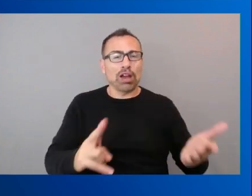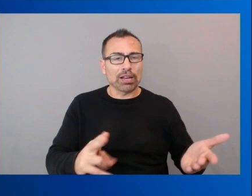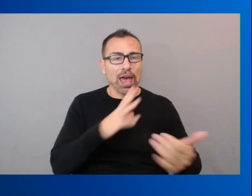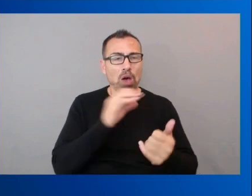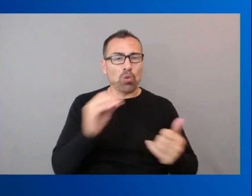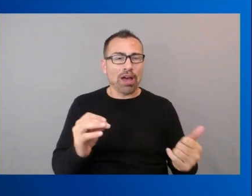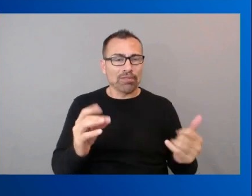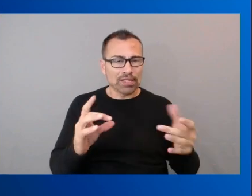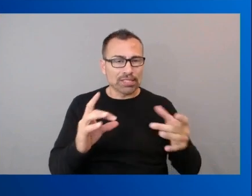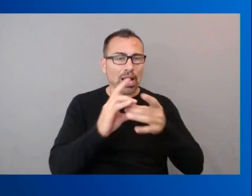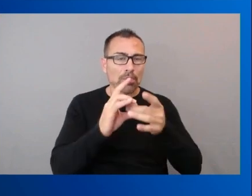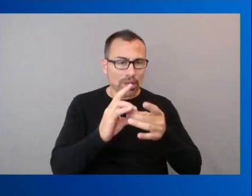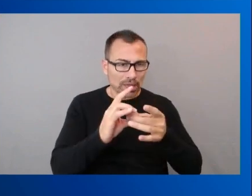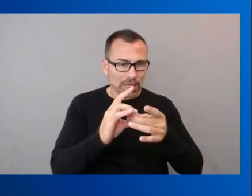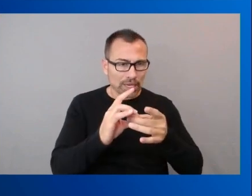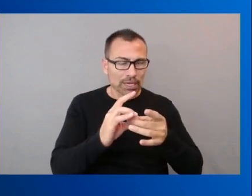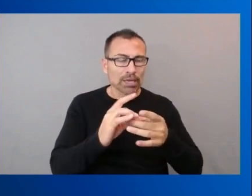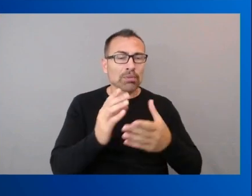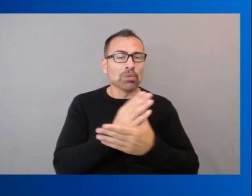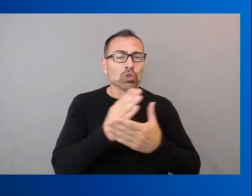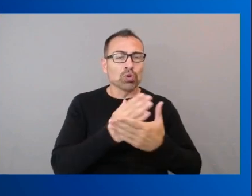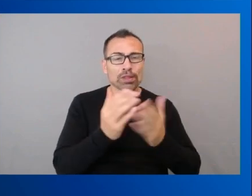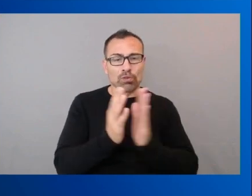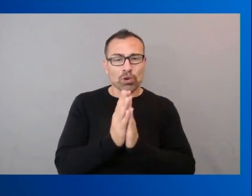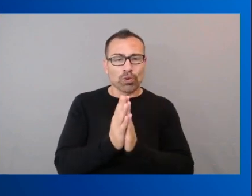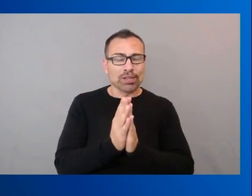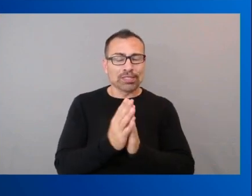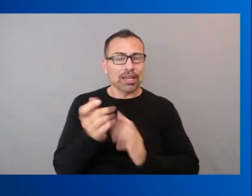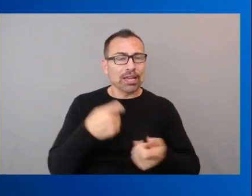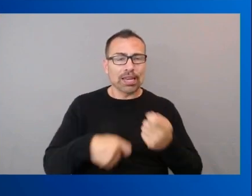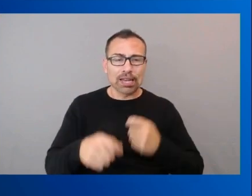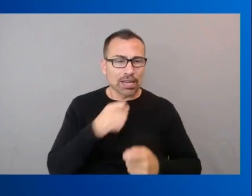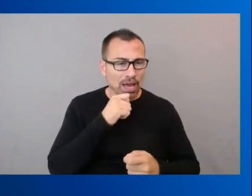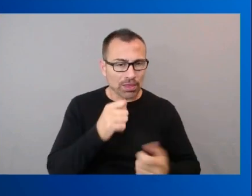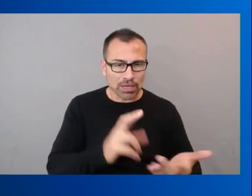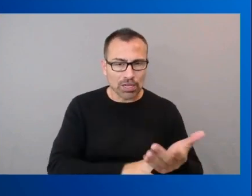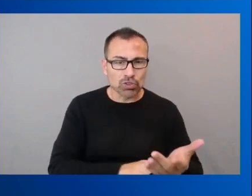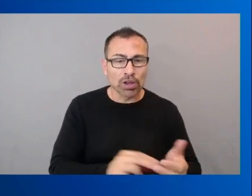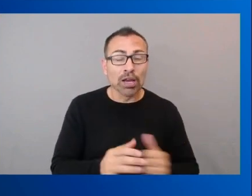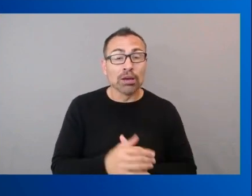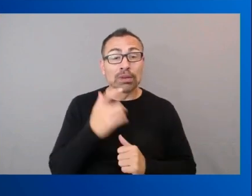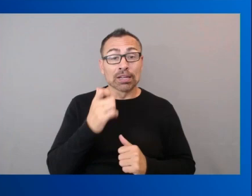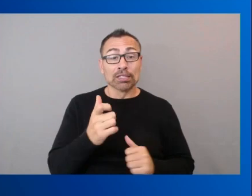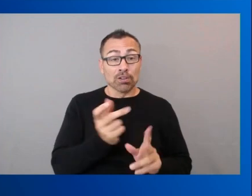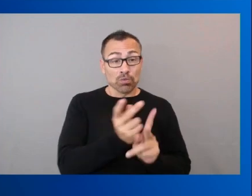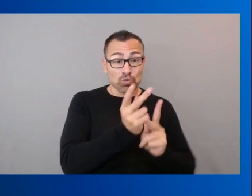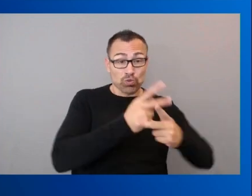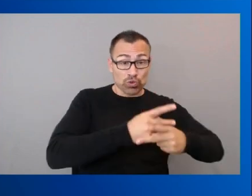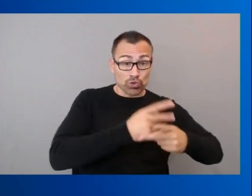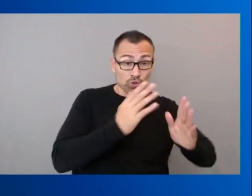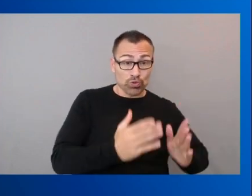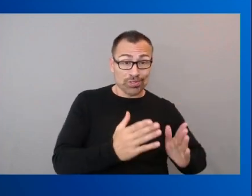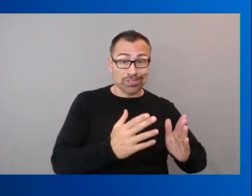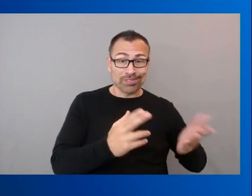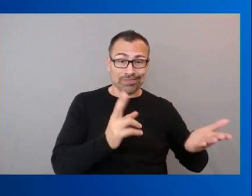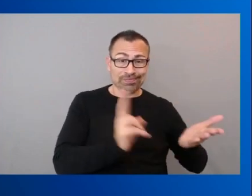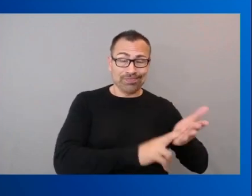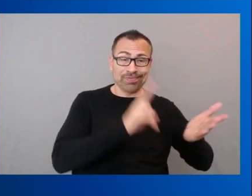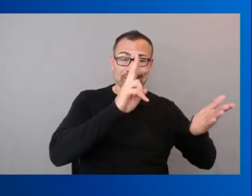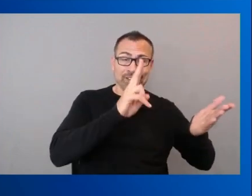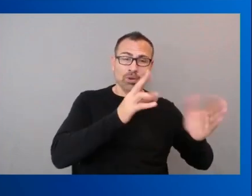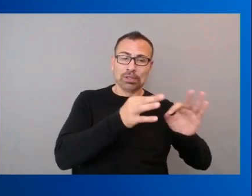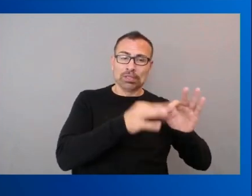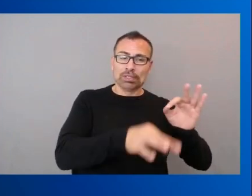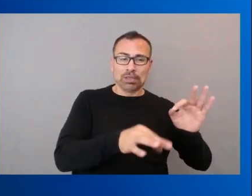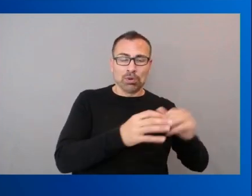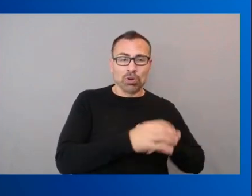this requests rather than the contract, because from a producer's point of view, the contract is simple. So when I have to maintain this in 12 months or 18 months